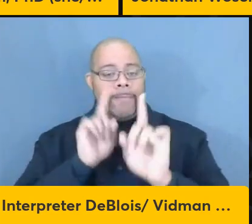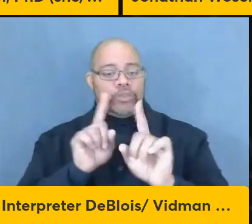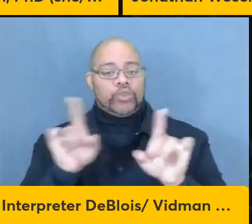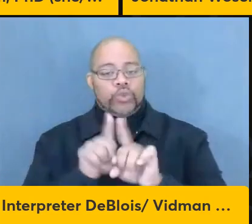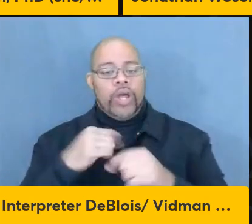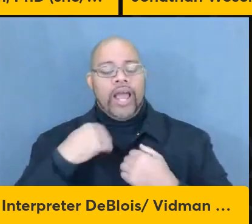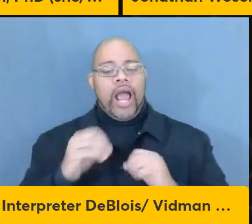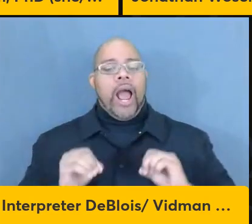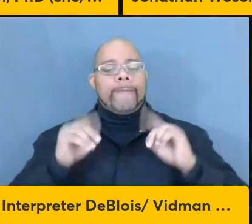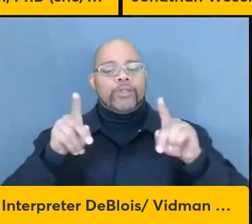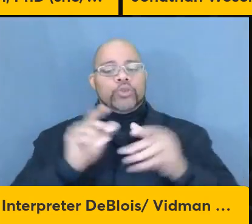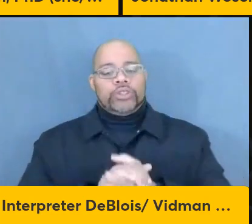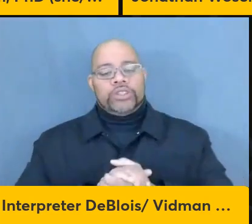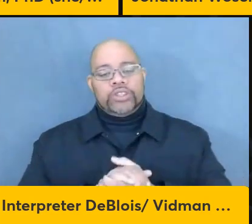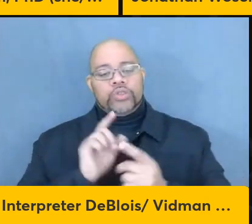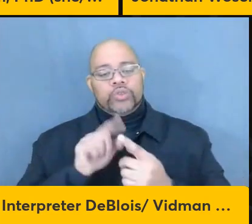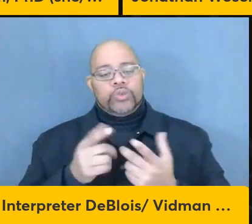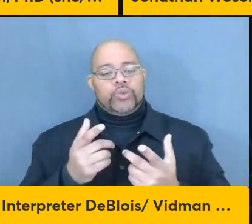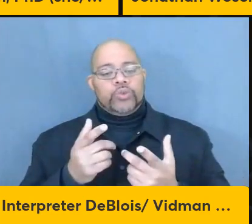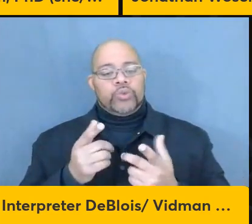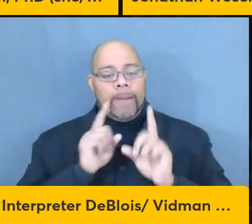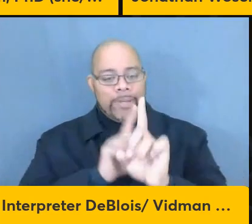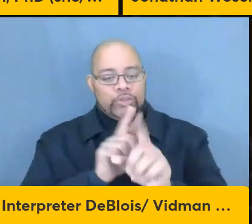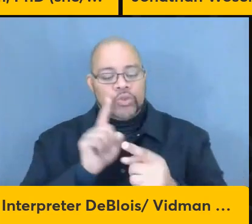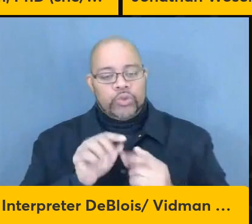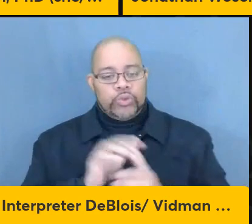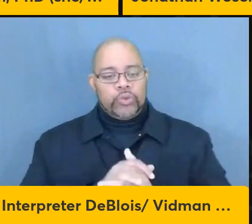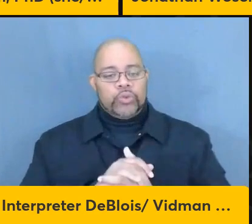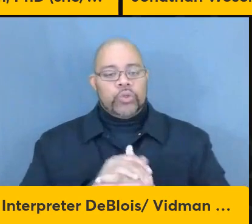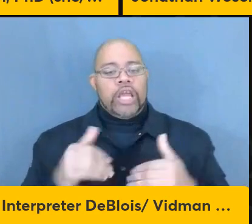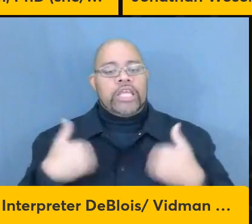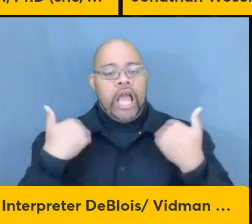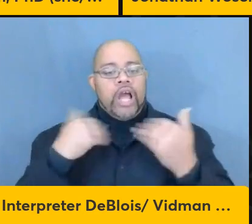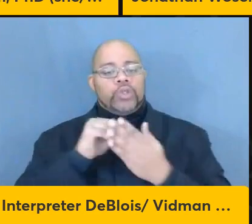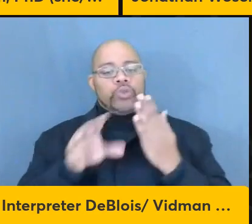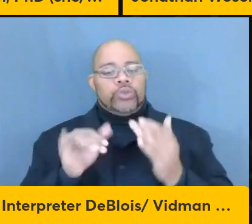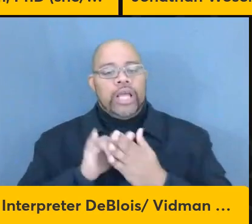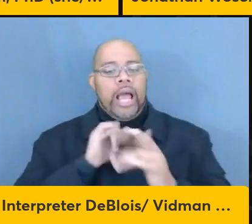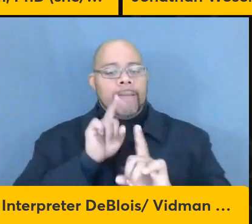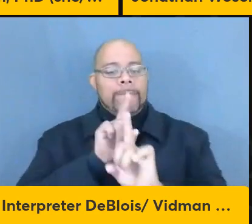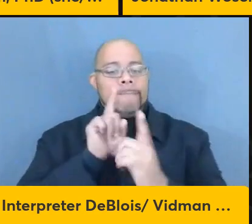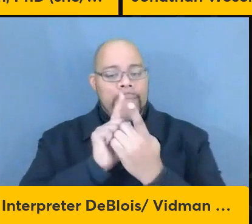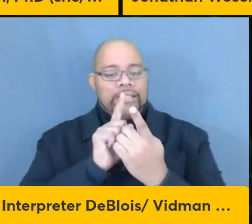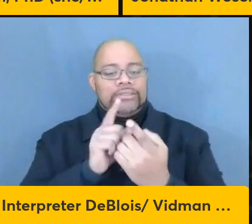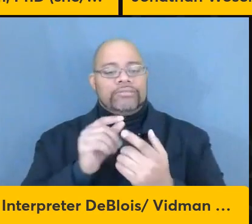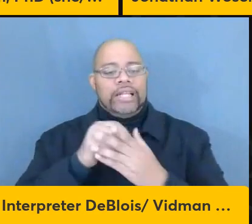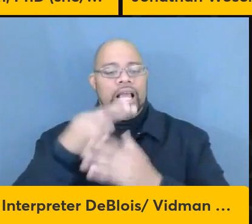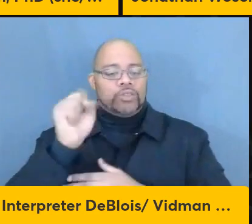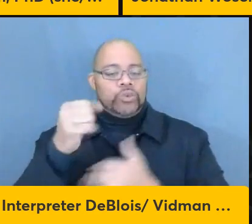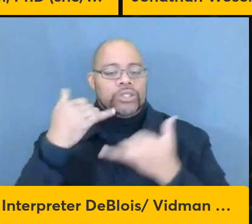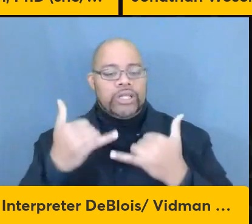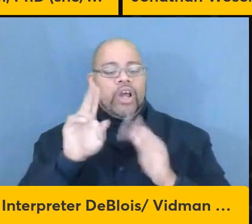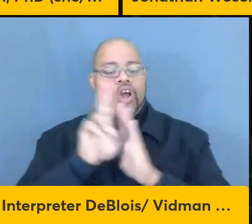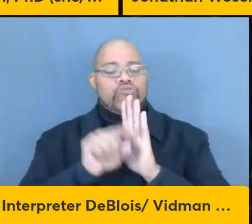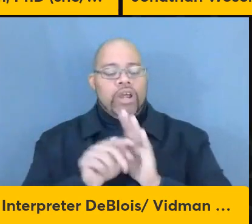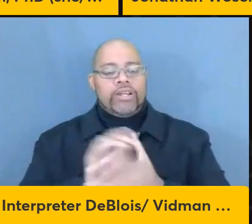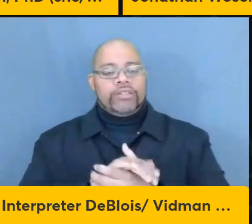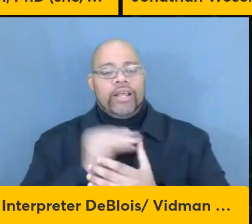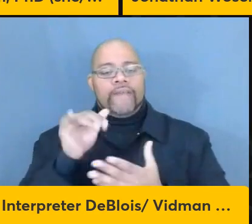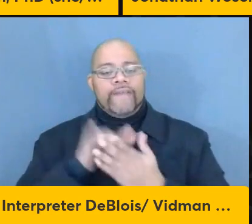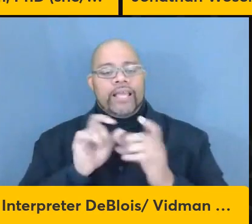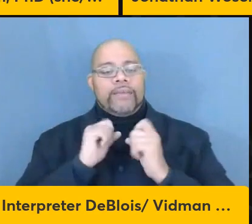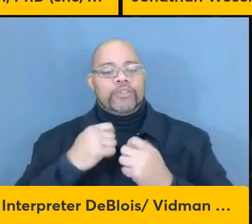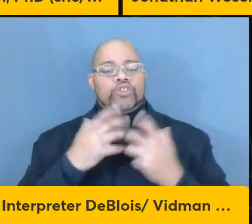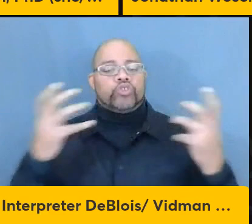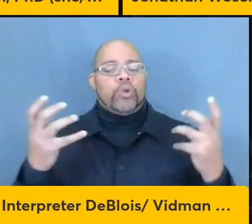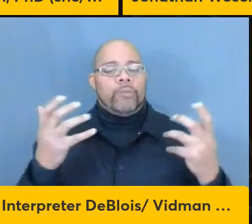had the opportunity to be a mentor to young students that I met when they were in high school, now in undergrad. And that gives me